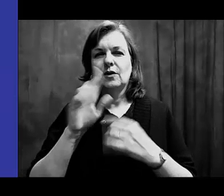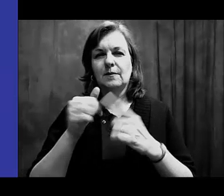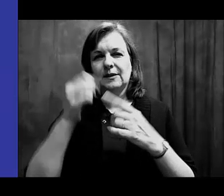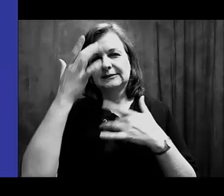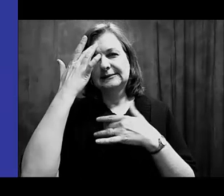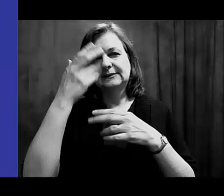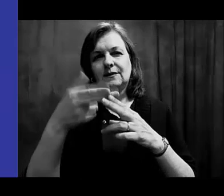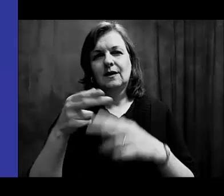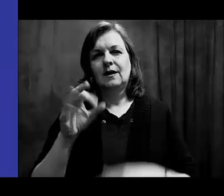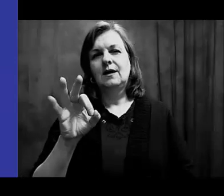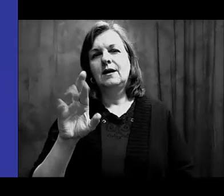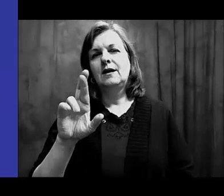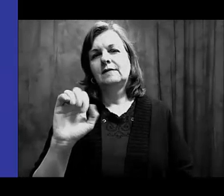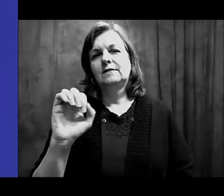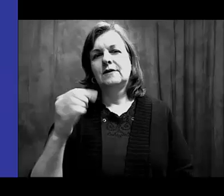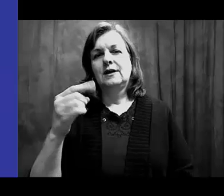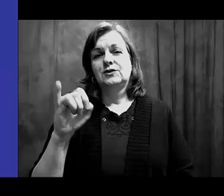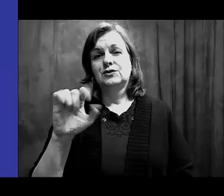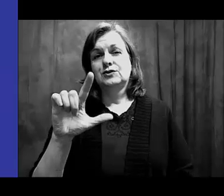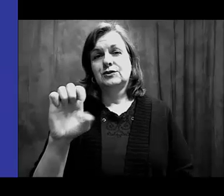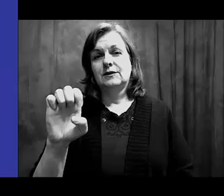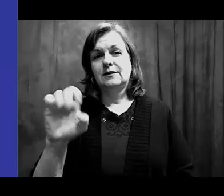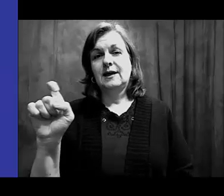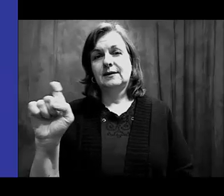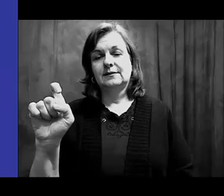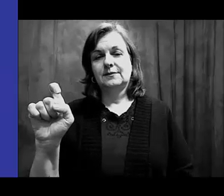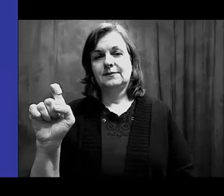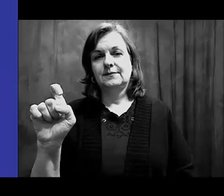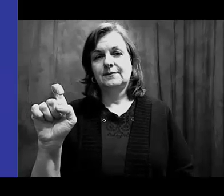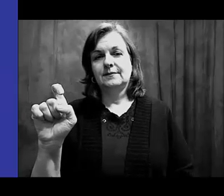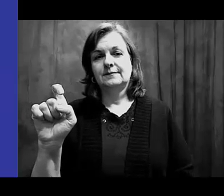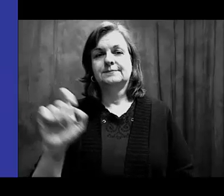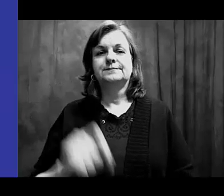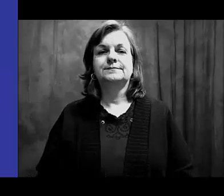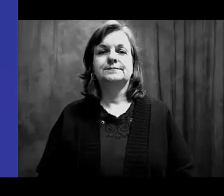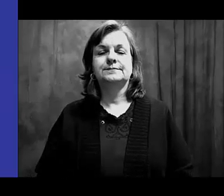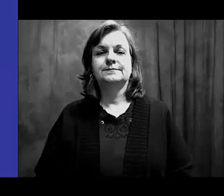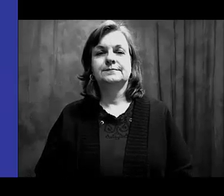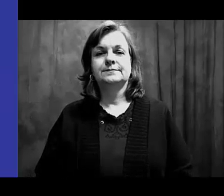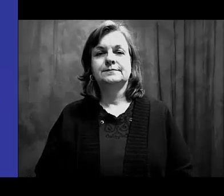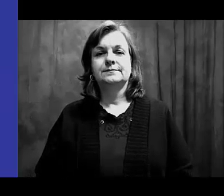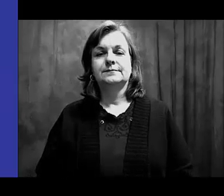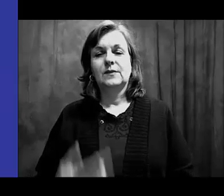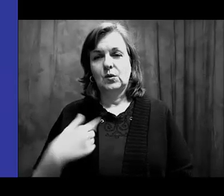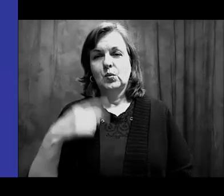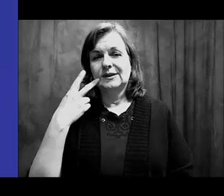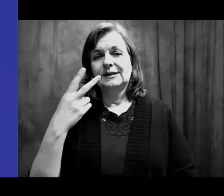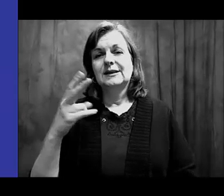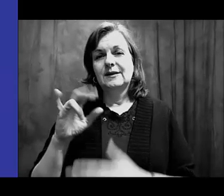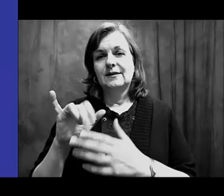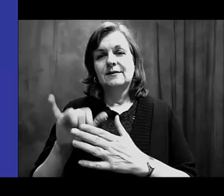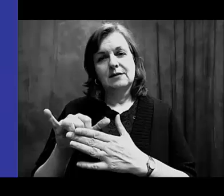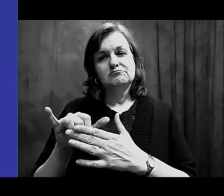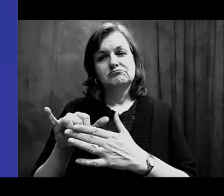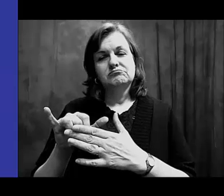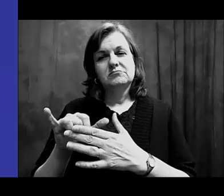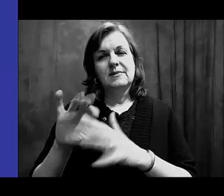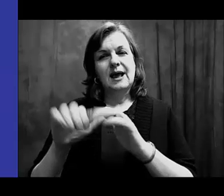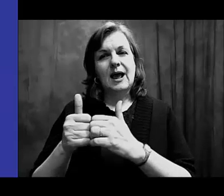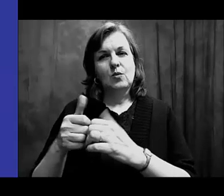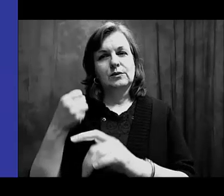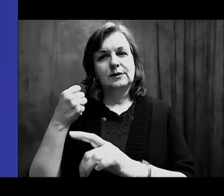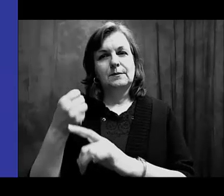Now, when we look at Fragile X, we'll talk about it more in evolution and think about its effect